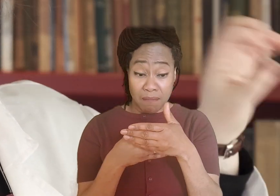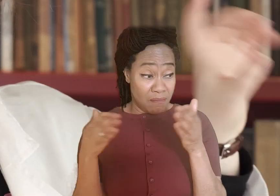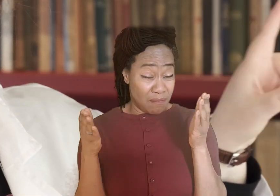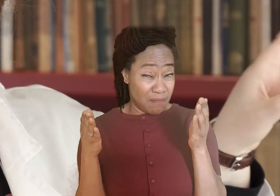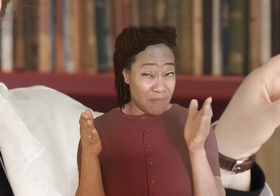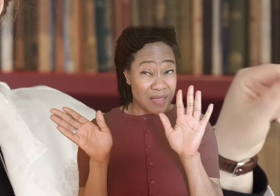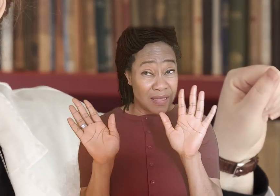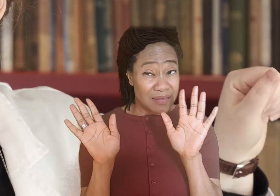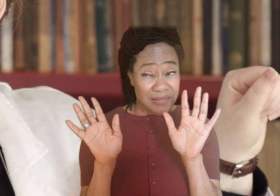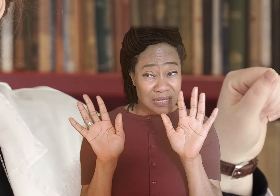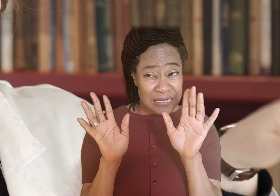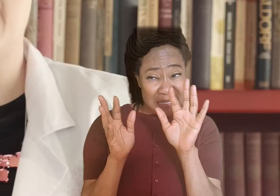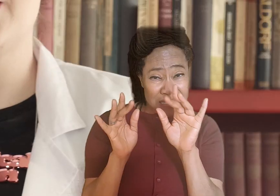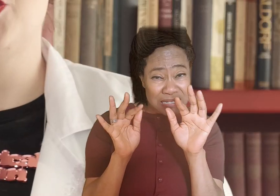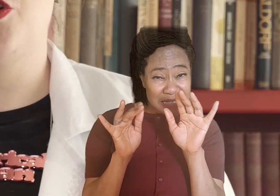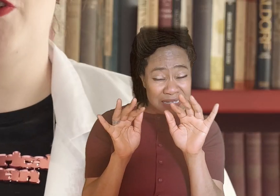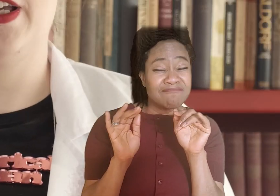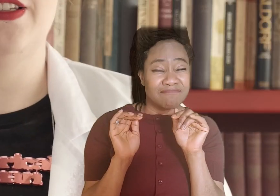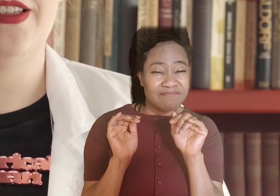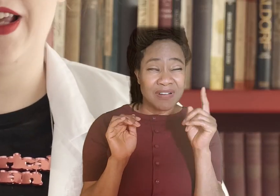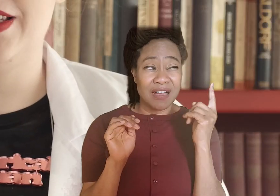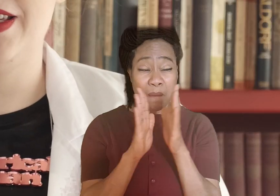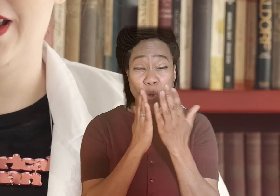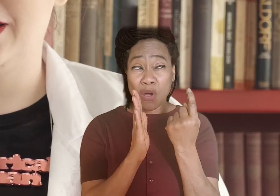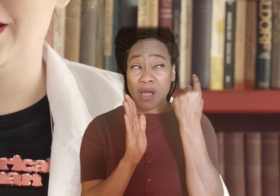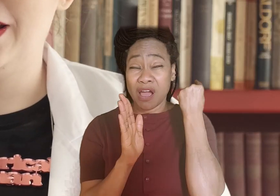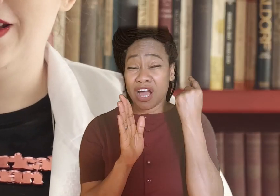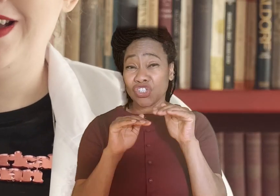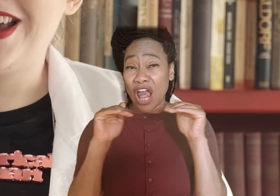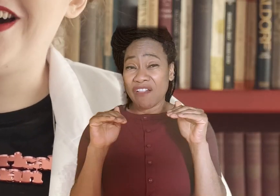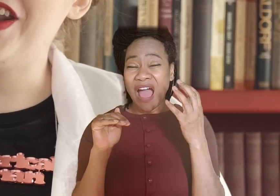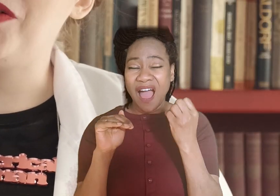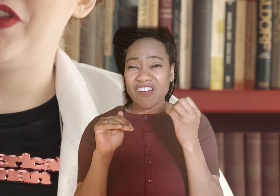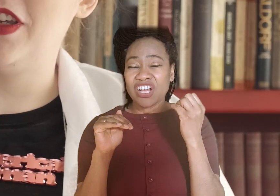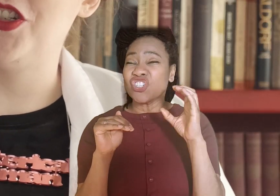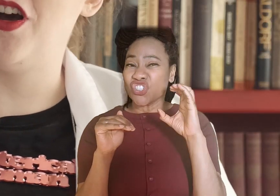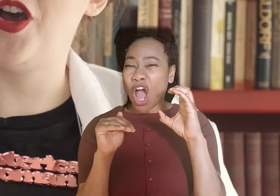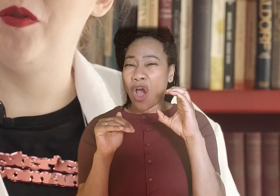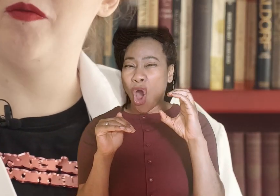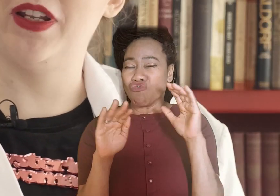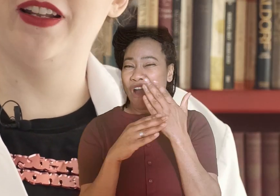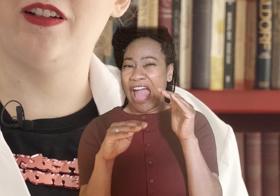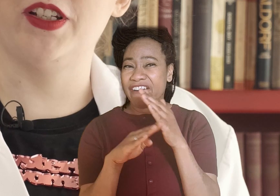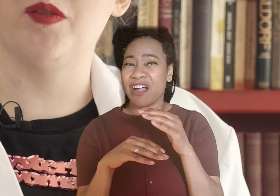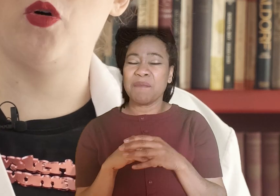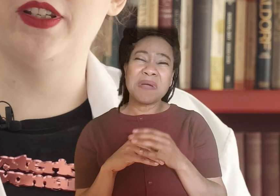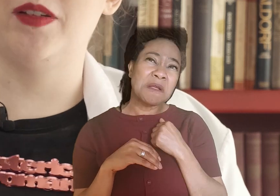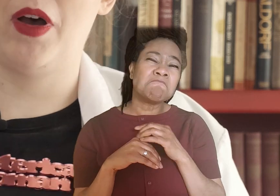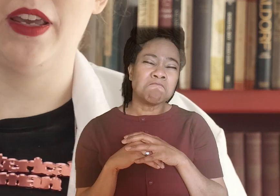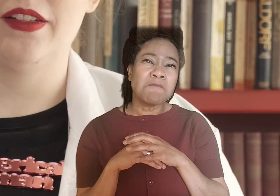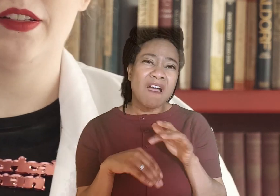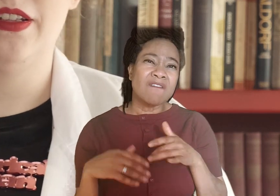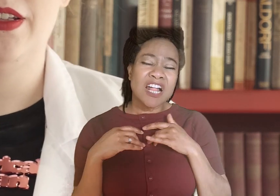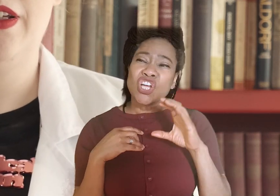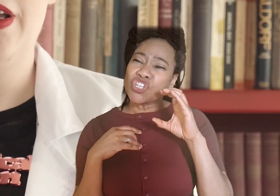here there is a Charcot rave. As enduring as this legacy is, I can't help thinking Charcot would have been a little disappointed